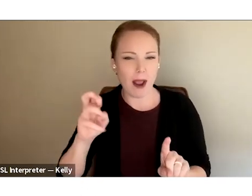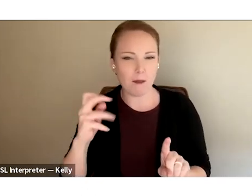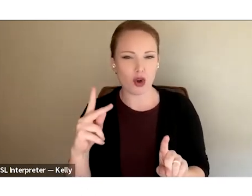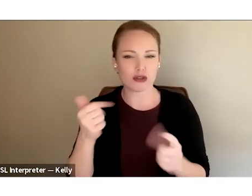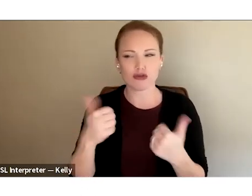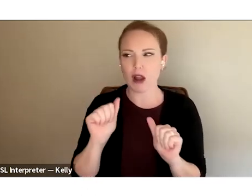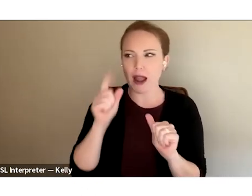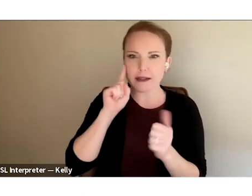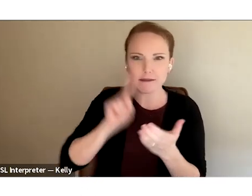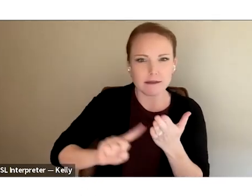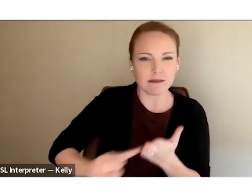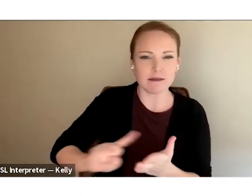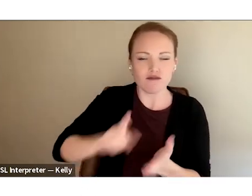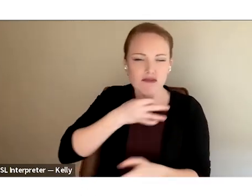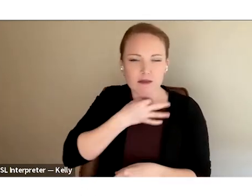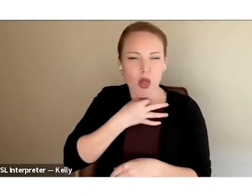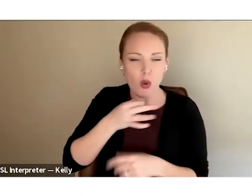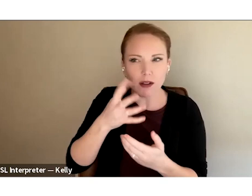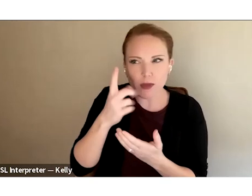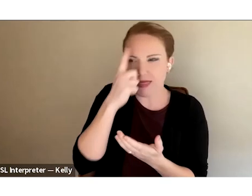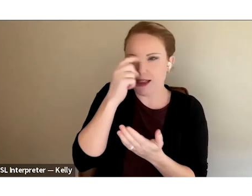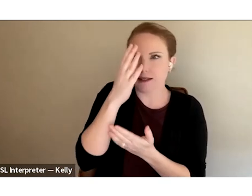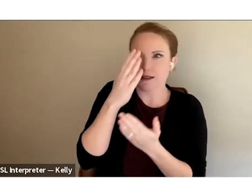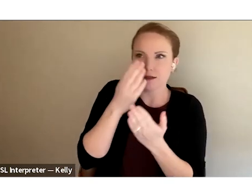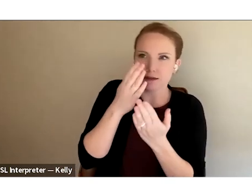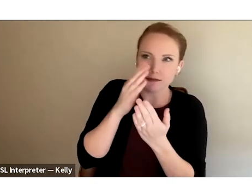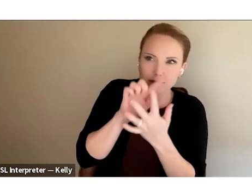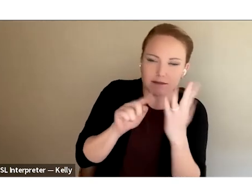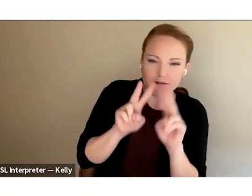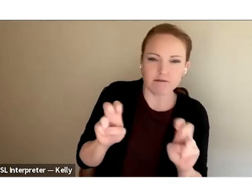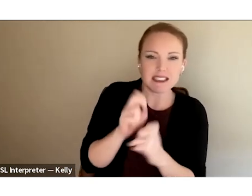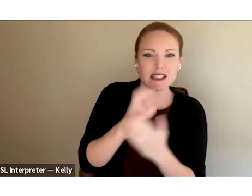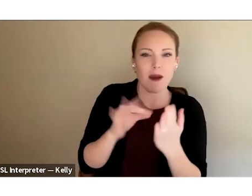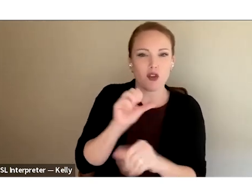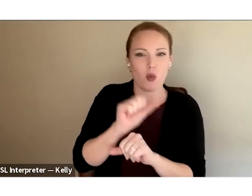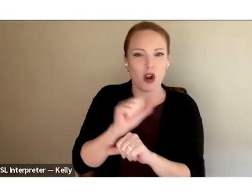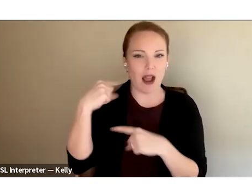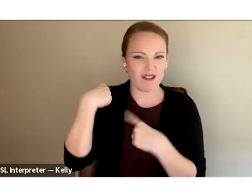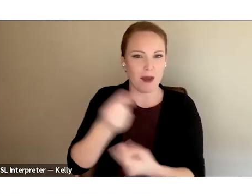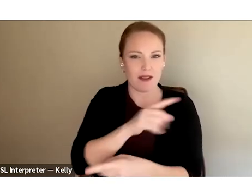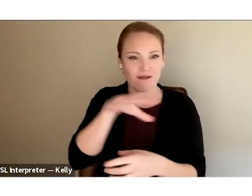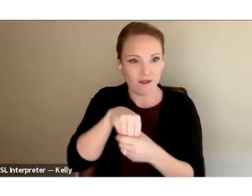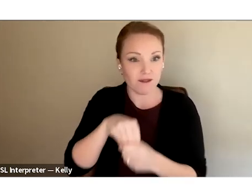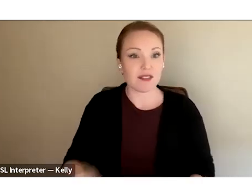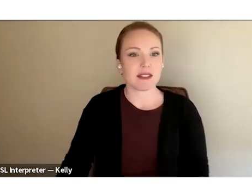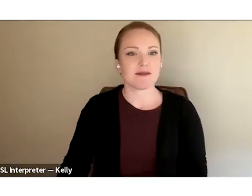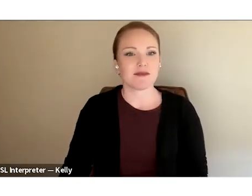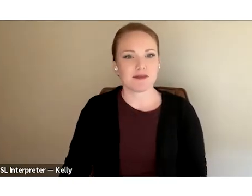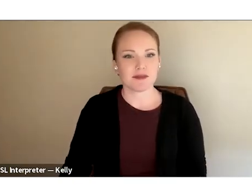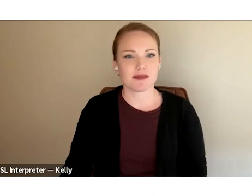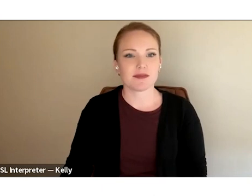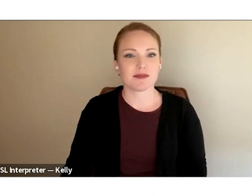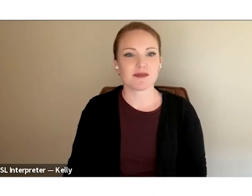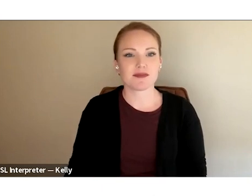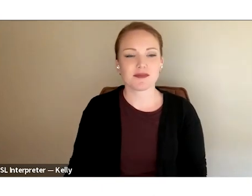to think through some of the work that I have been a part of. Okay, there we go. So yeah, creative media